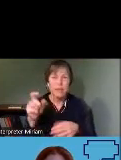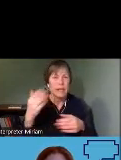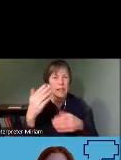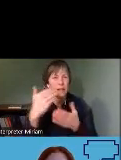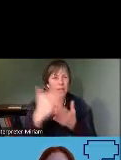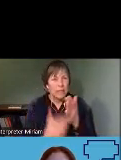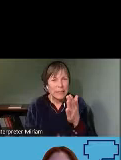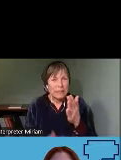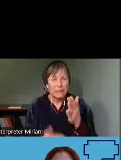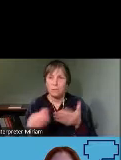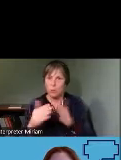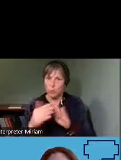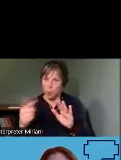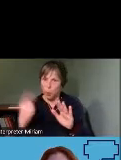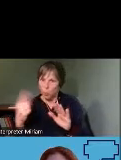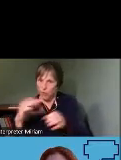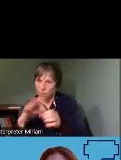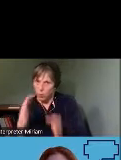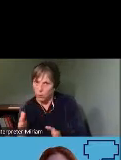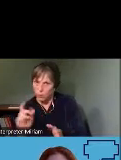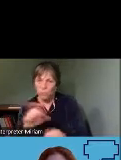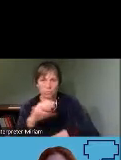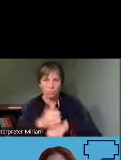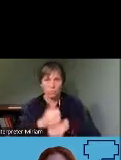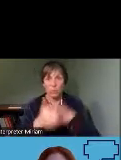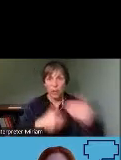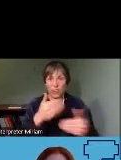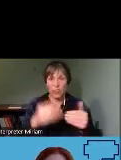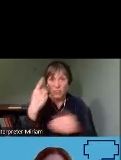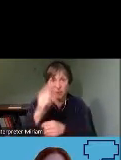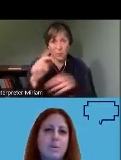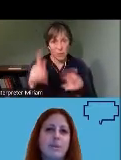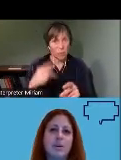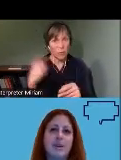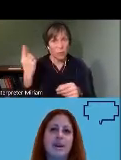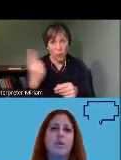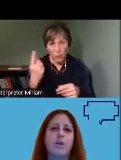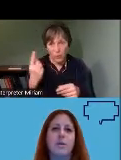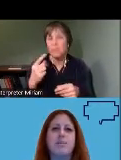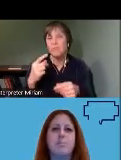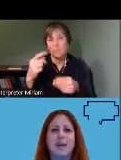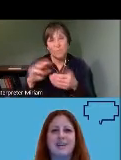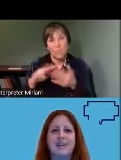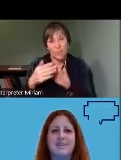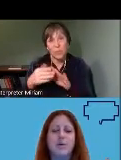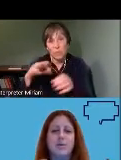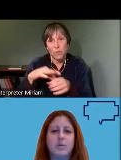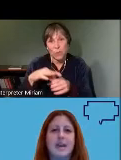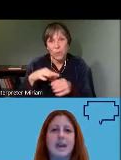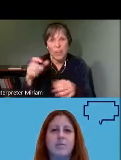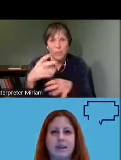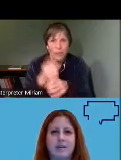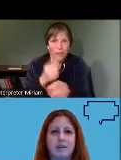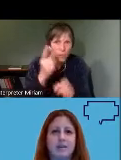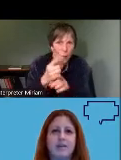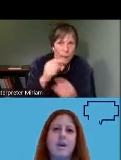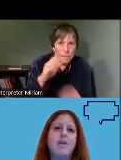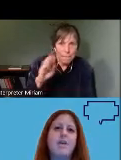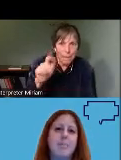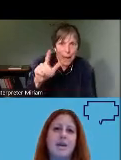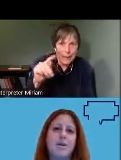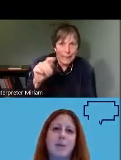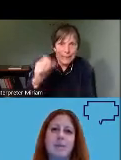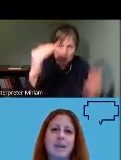voters and they have to set up a process for municipal only voters at the polls where they will get the correct ballots that only have races